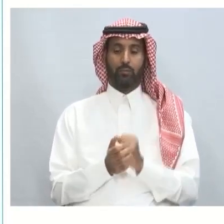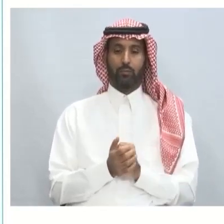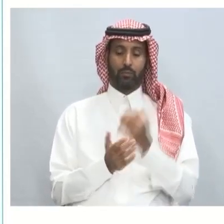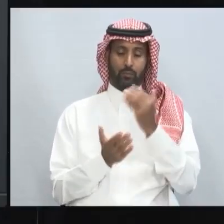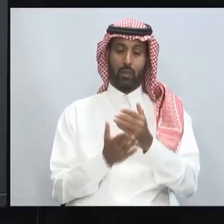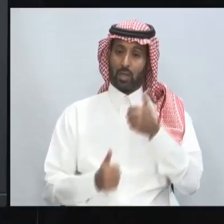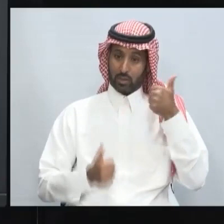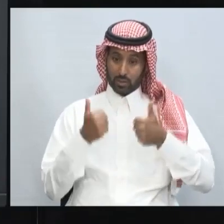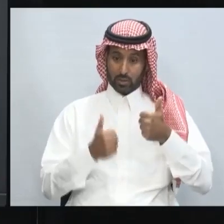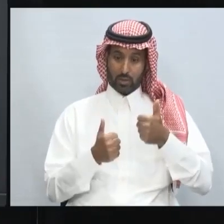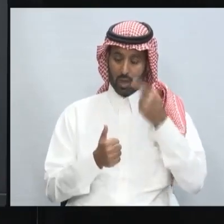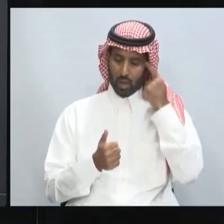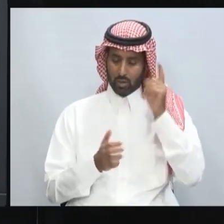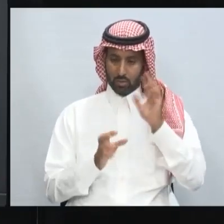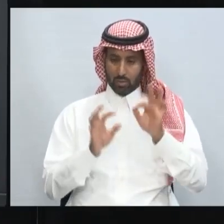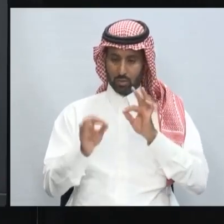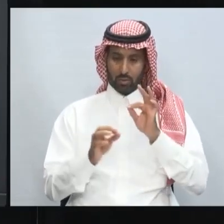be giving him